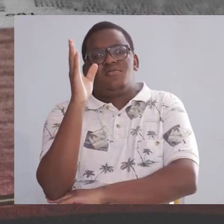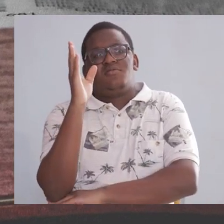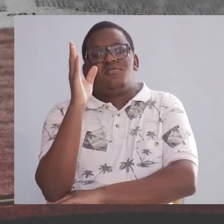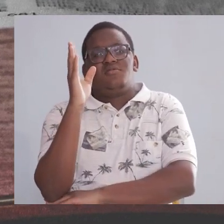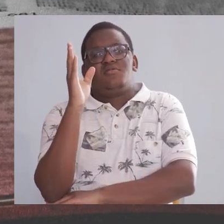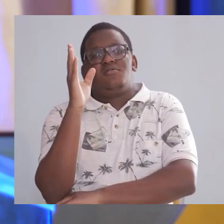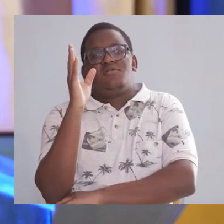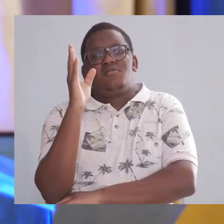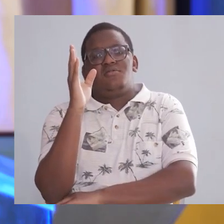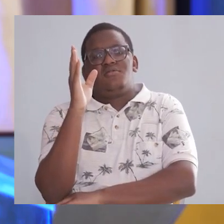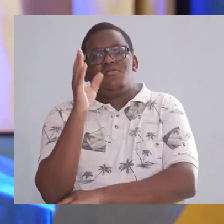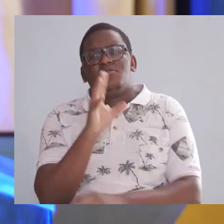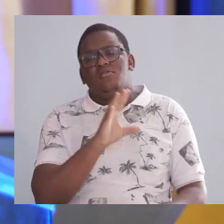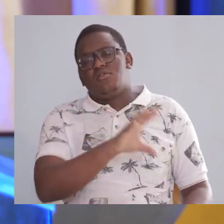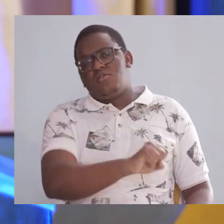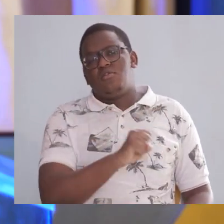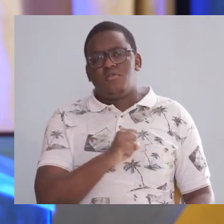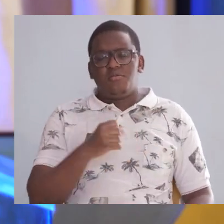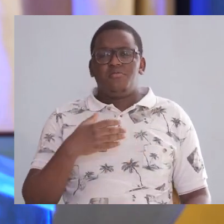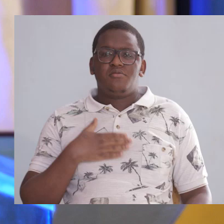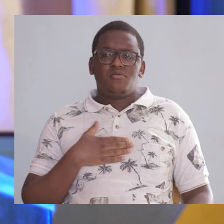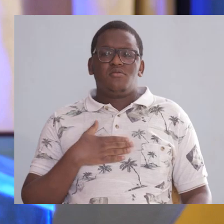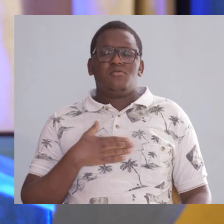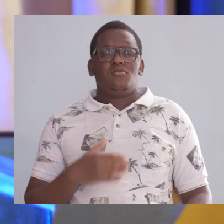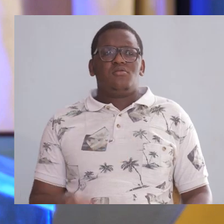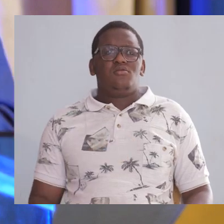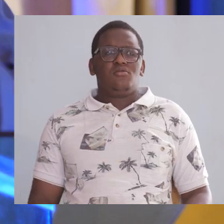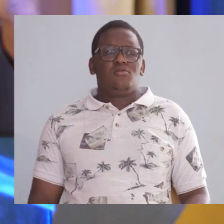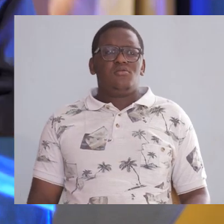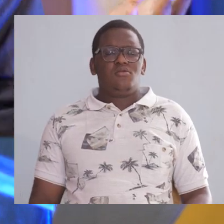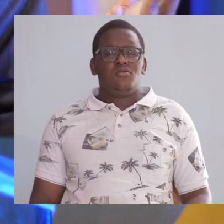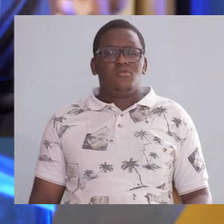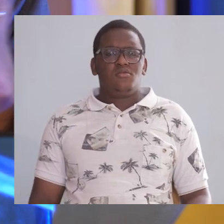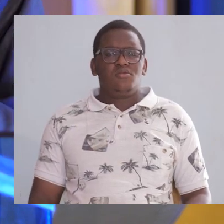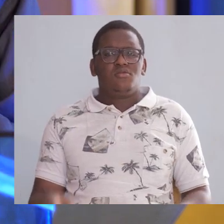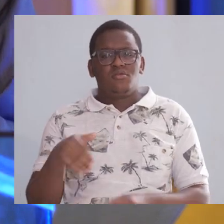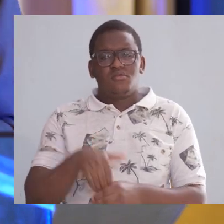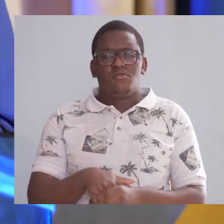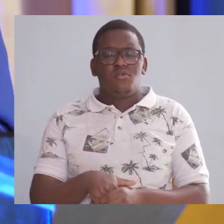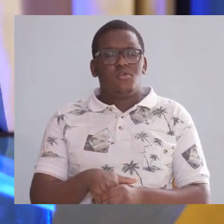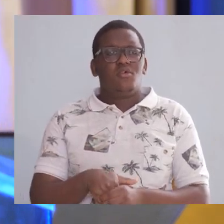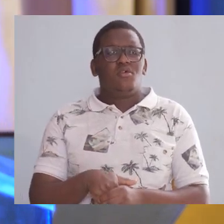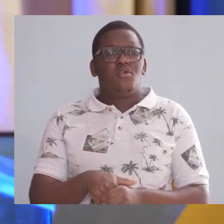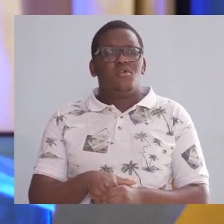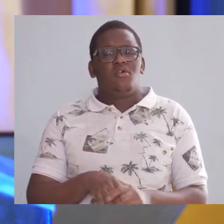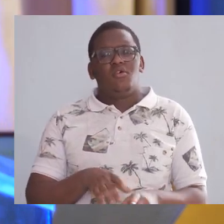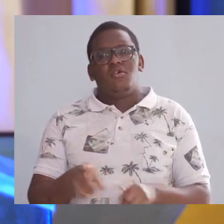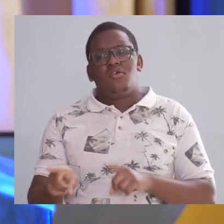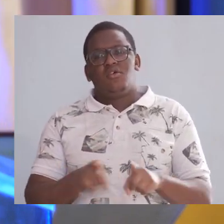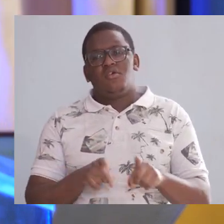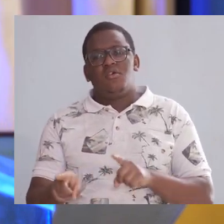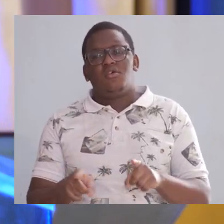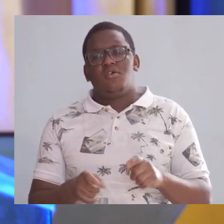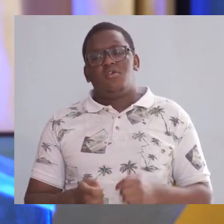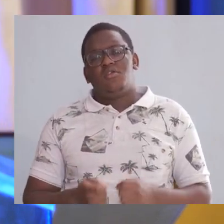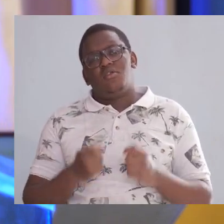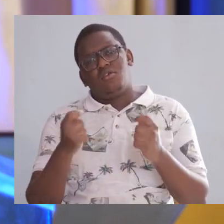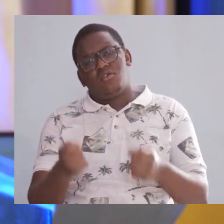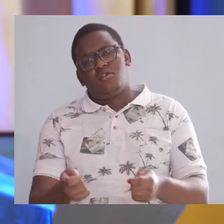robbed me, says the Lord. But you say, in which way have we robbed you? In tithes and